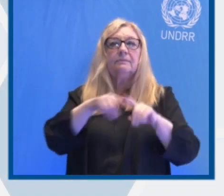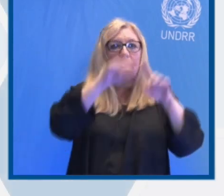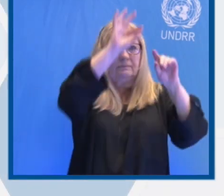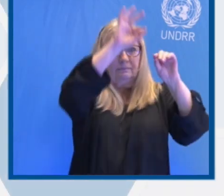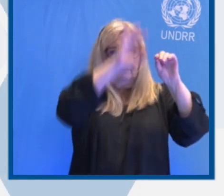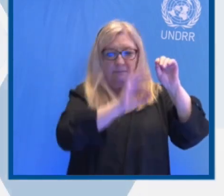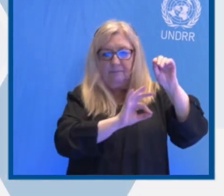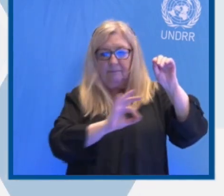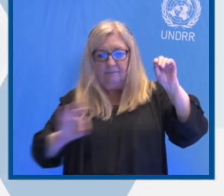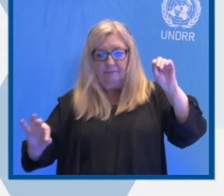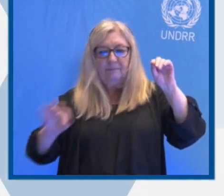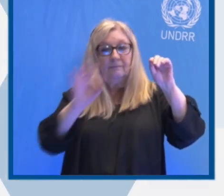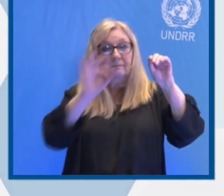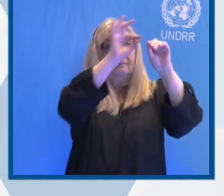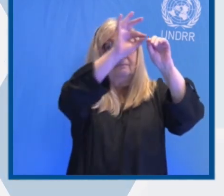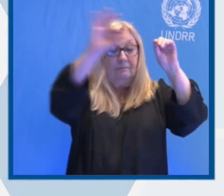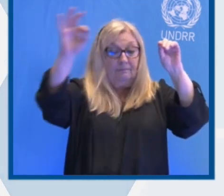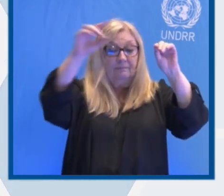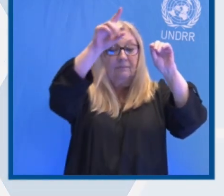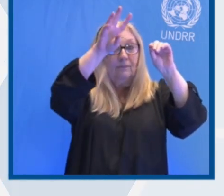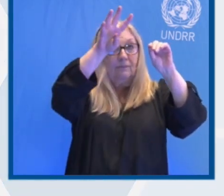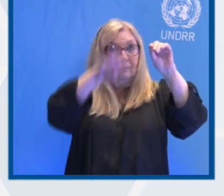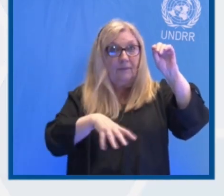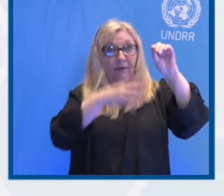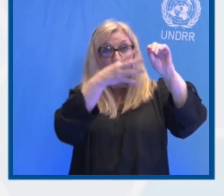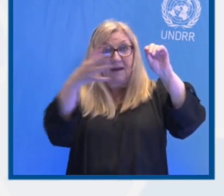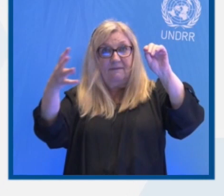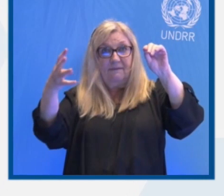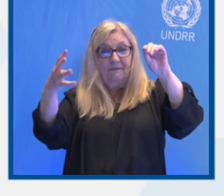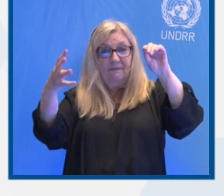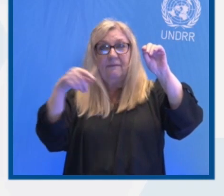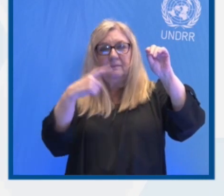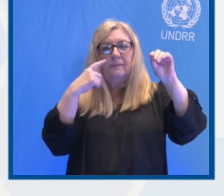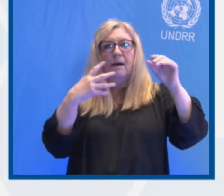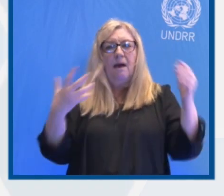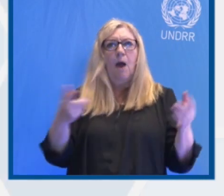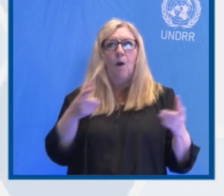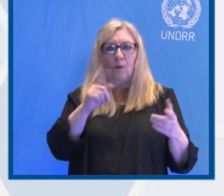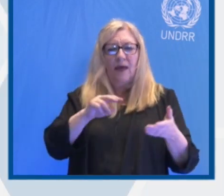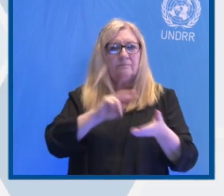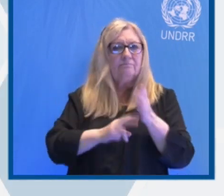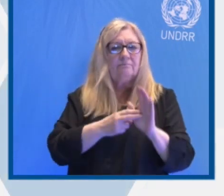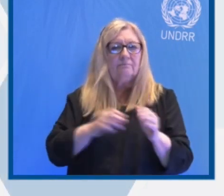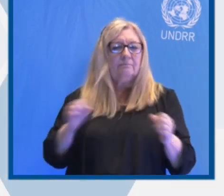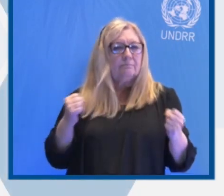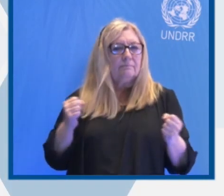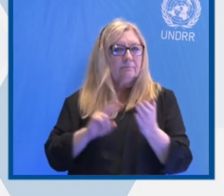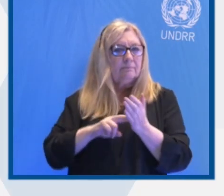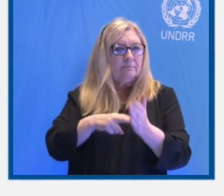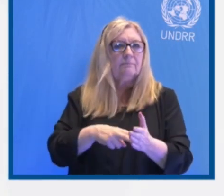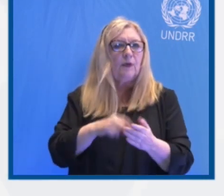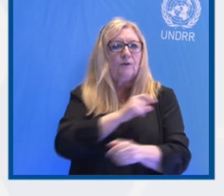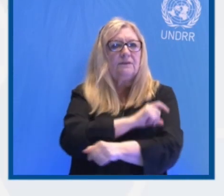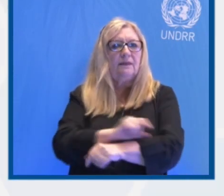is a very simple graphic that talks about resiliency. And so, you have a